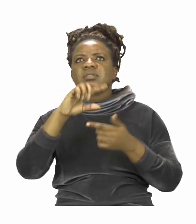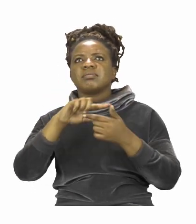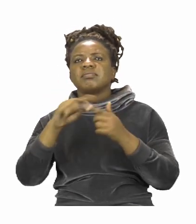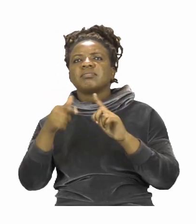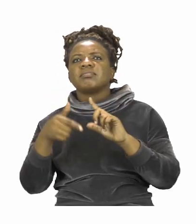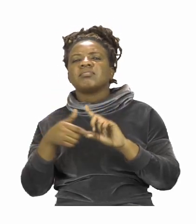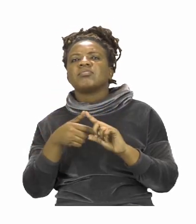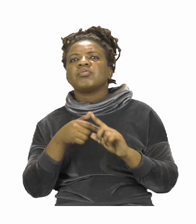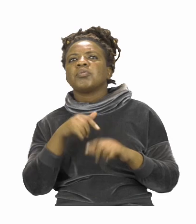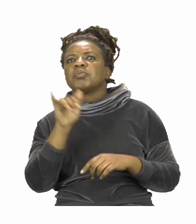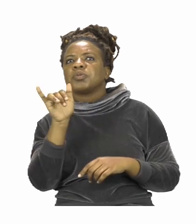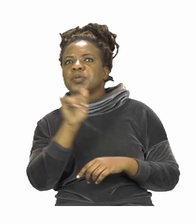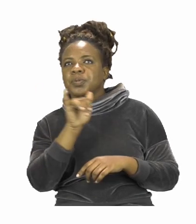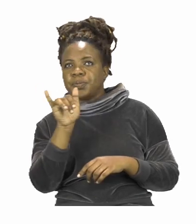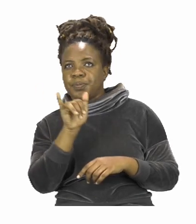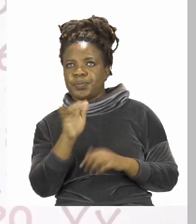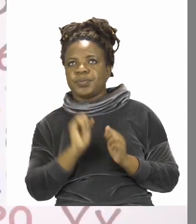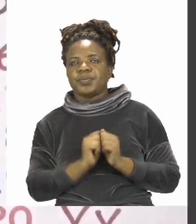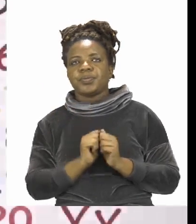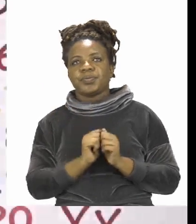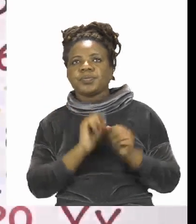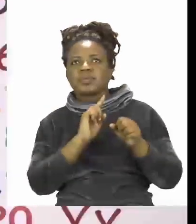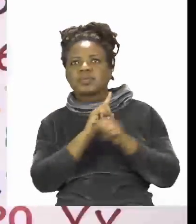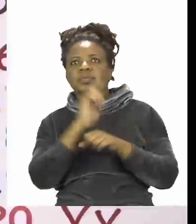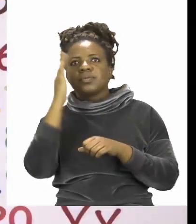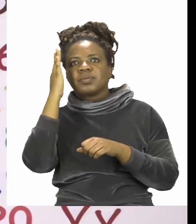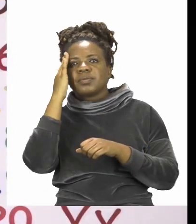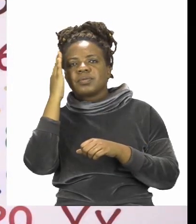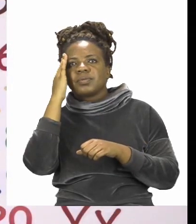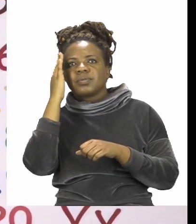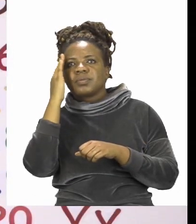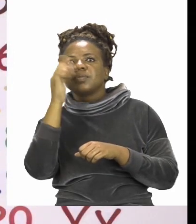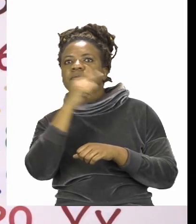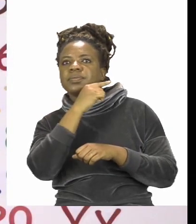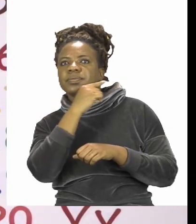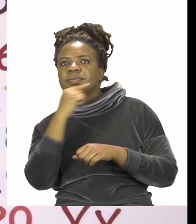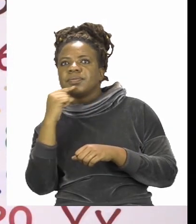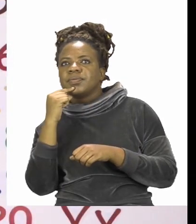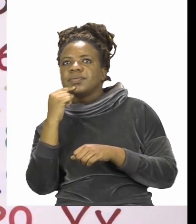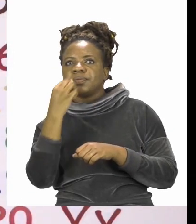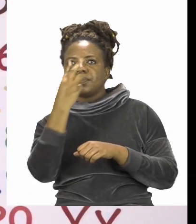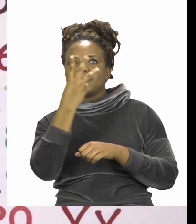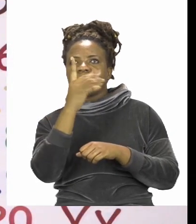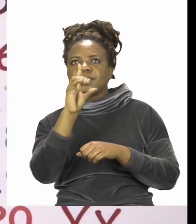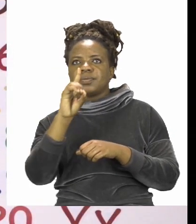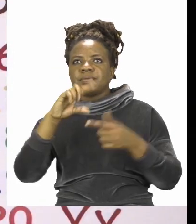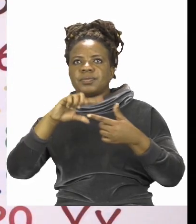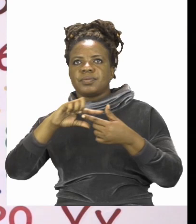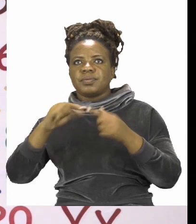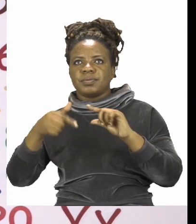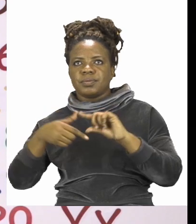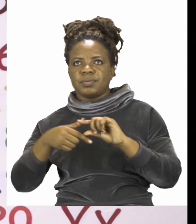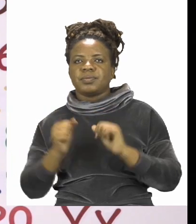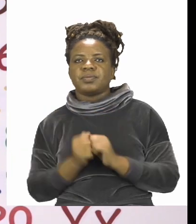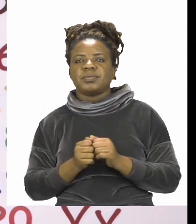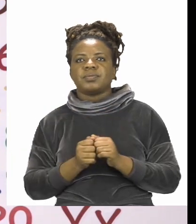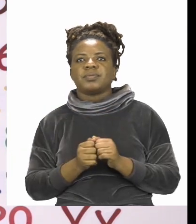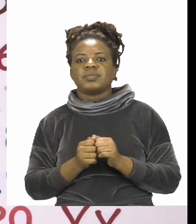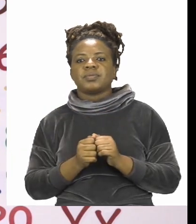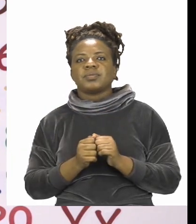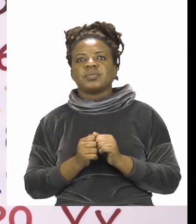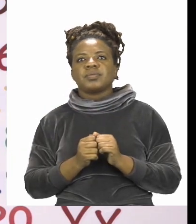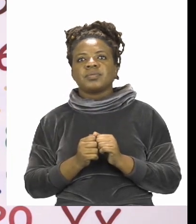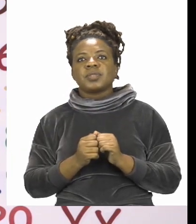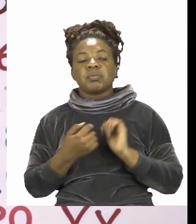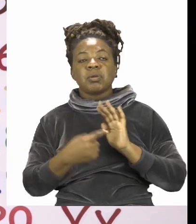shapes. So, let us take a look. I'd like you to follow me please in your booklet because you have the same shapes. I'm